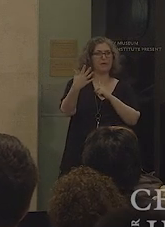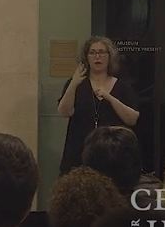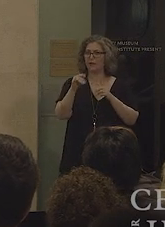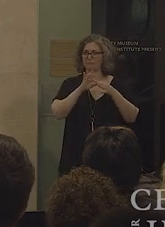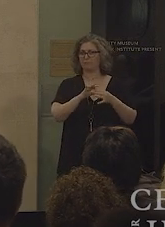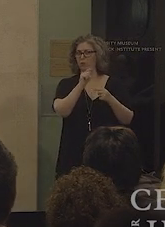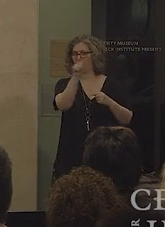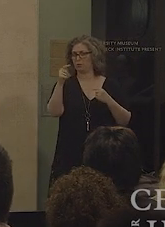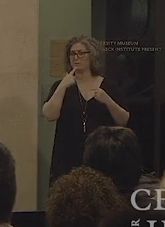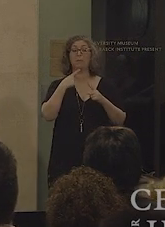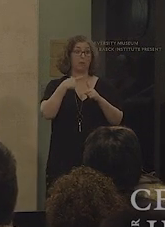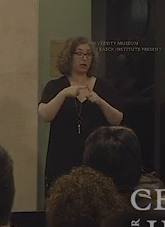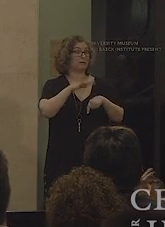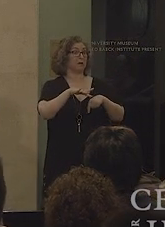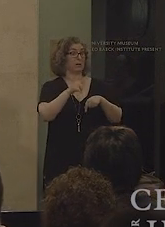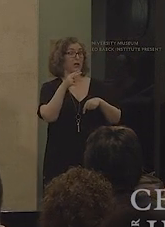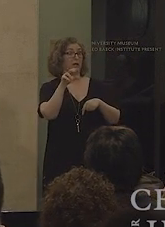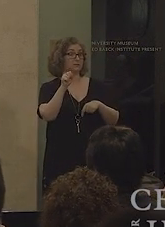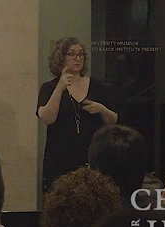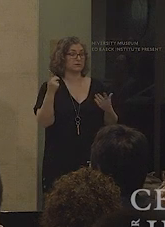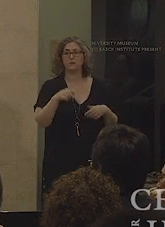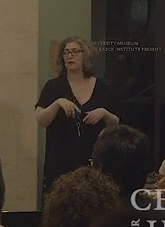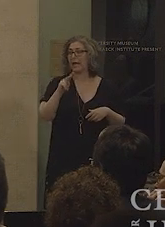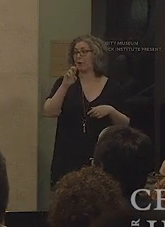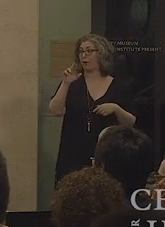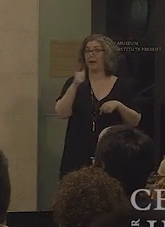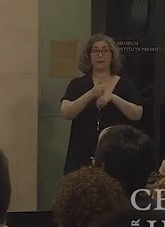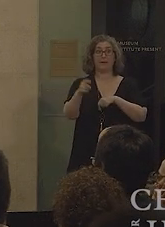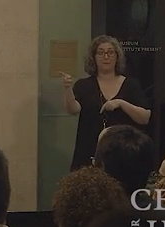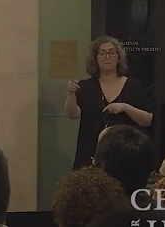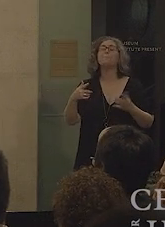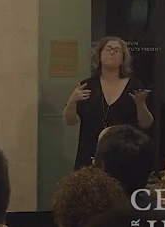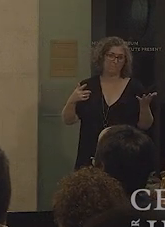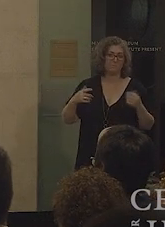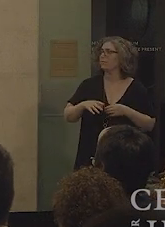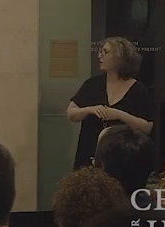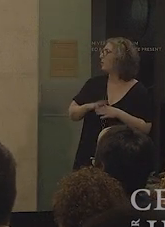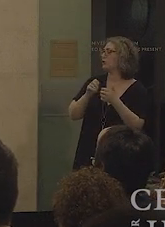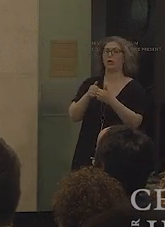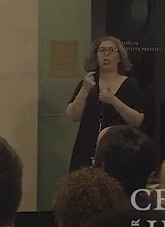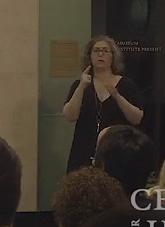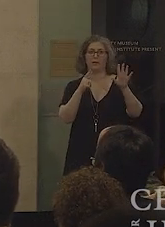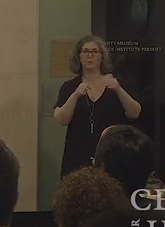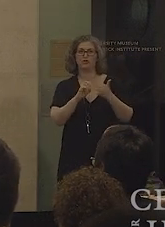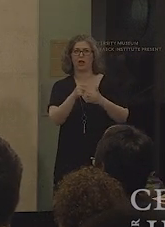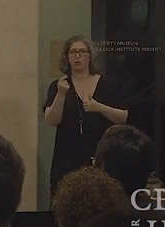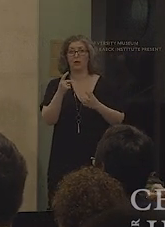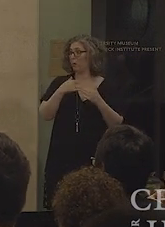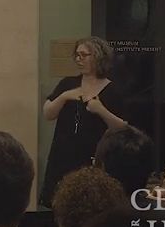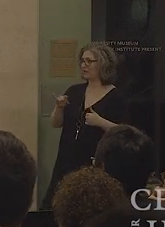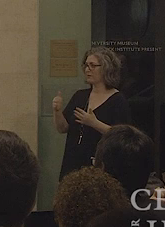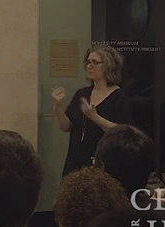the availability of guns, it seems like. Well, so... Because I'm going to challenge you a little bit. Okay. I like